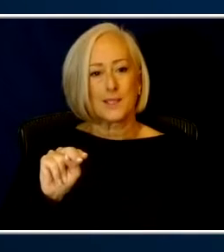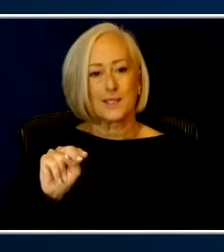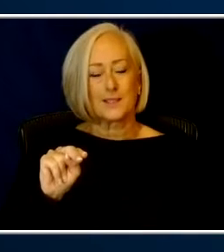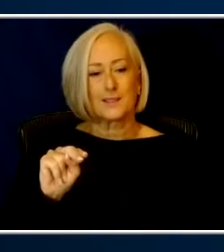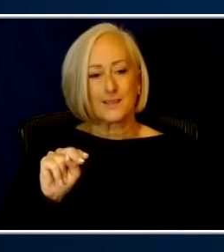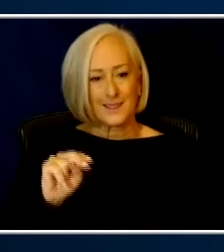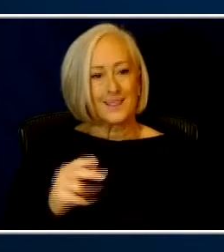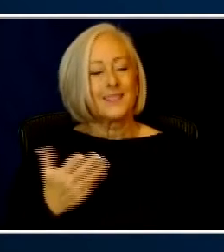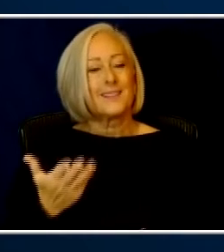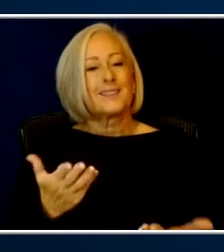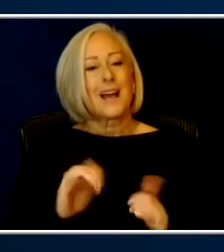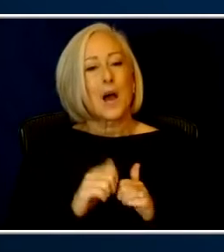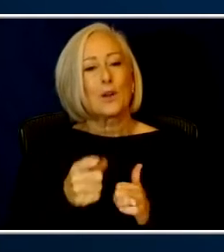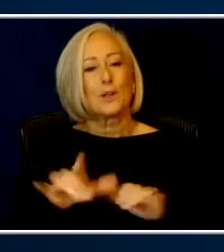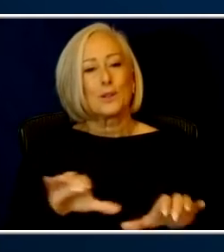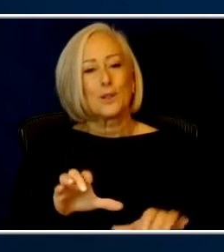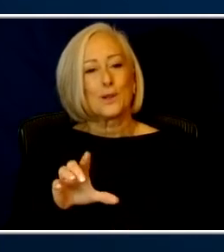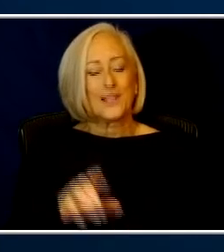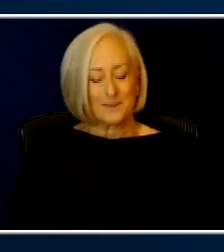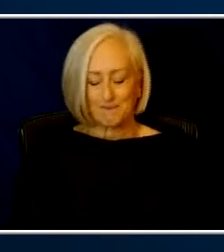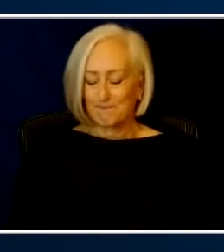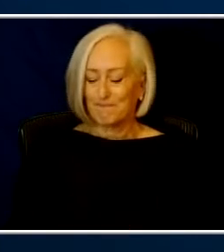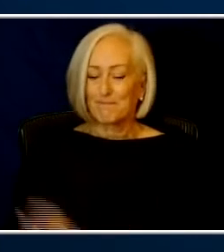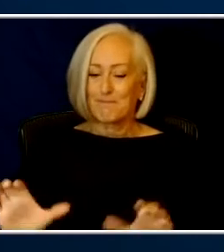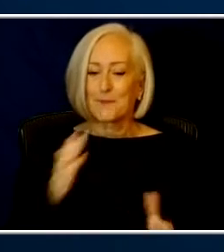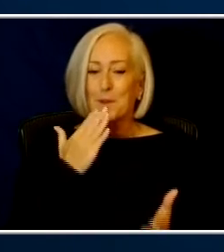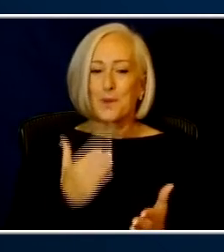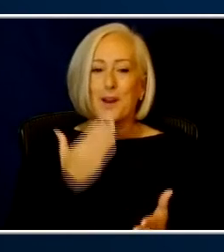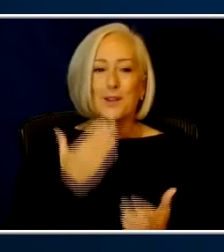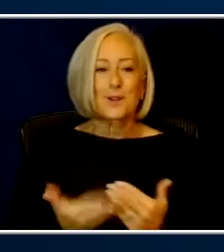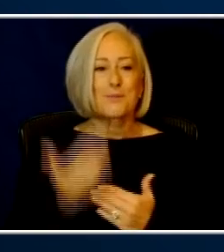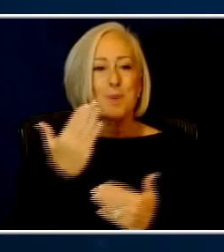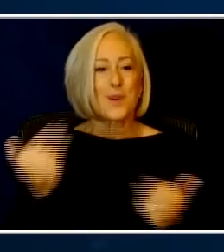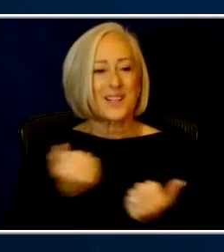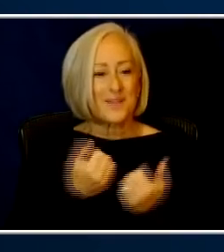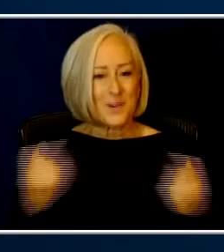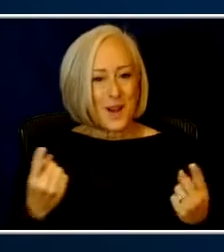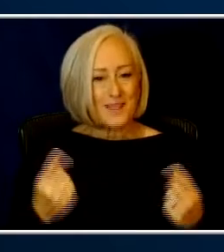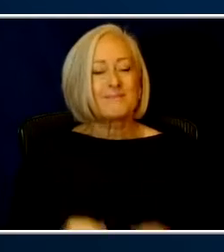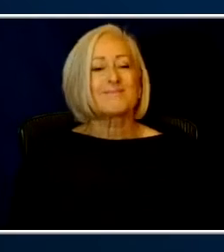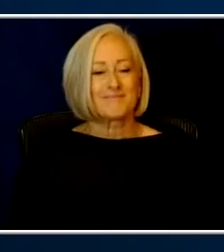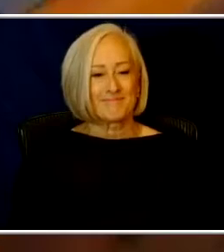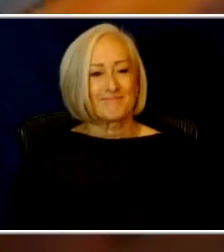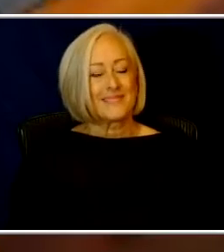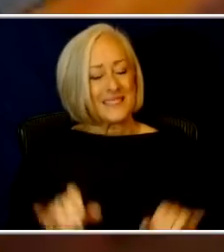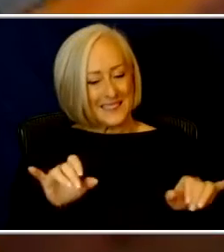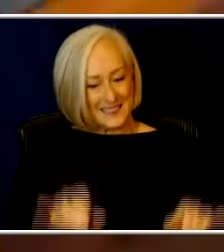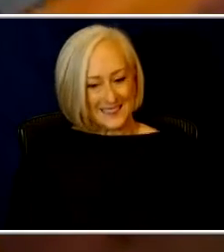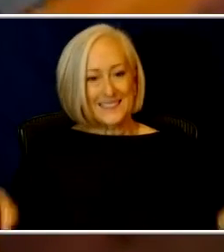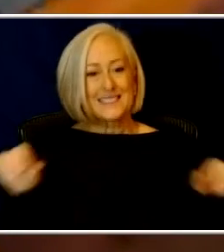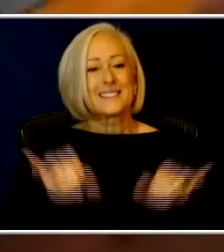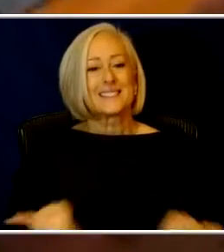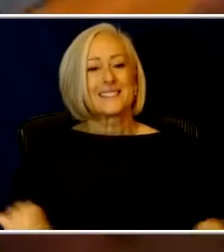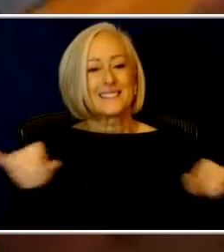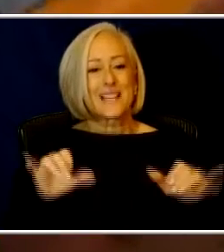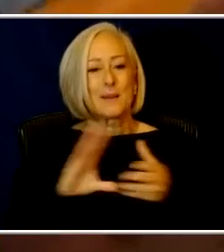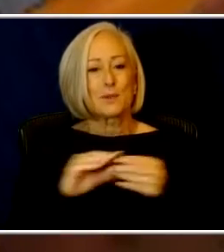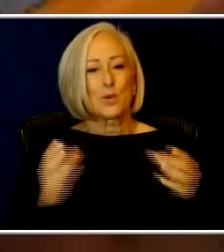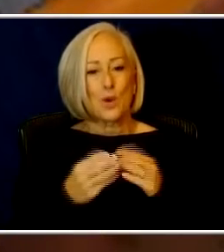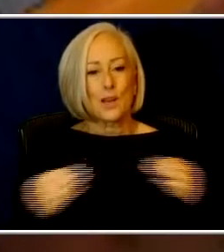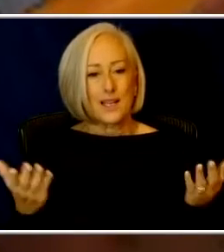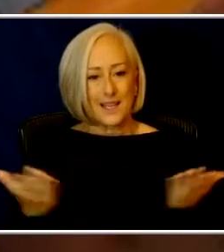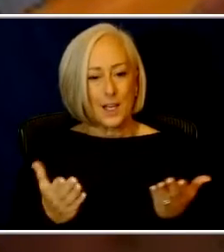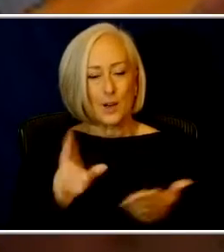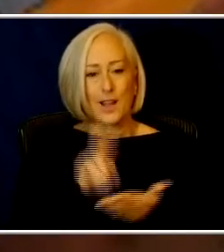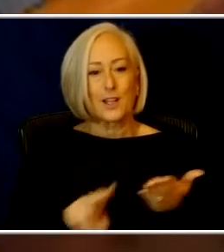sir? Doing well, Steve, and good morning, everyone. Pretty much a similar story here at University Health. I'm